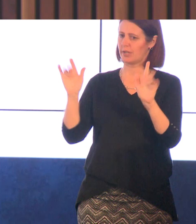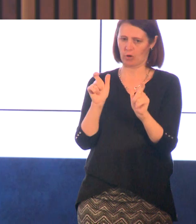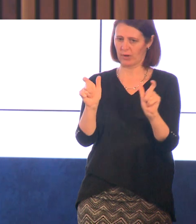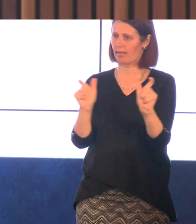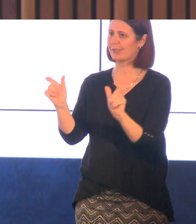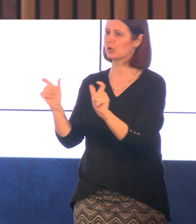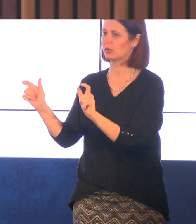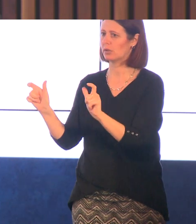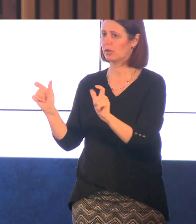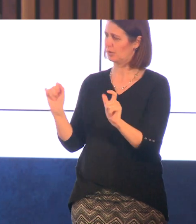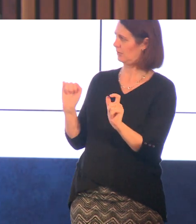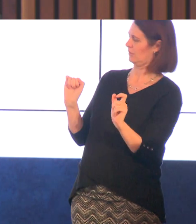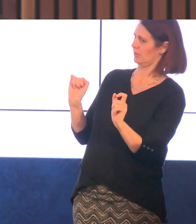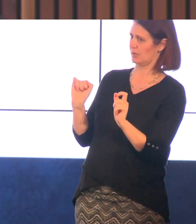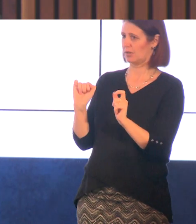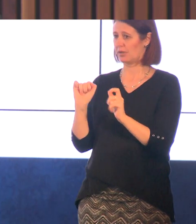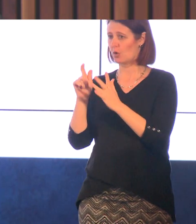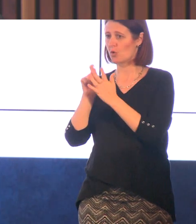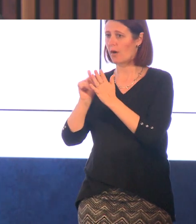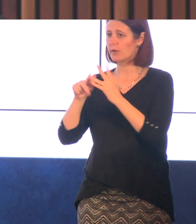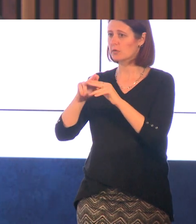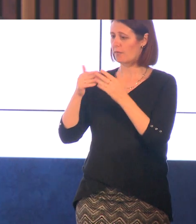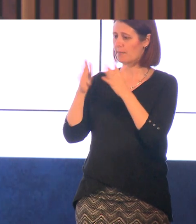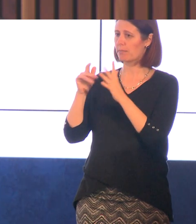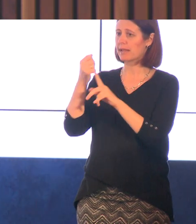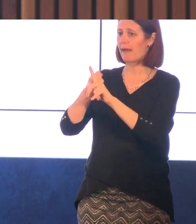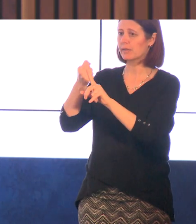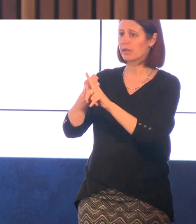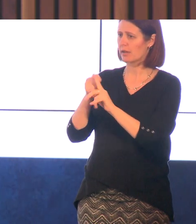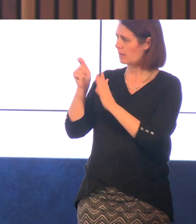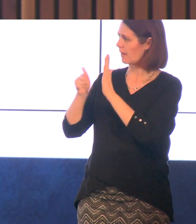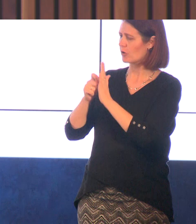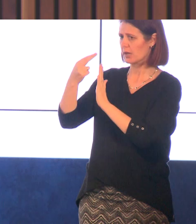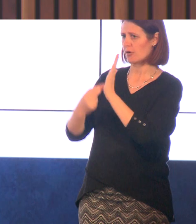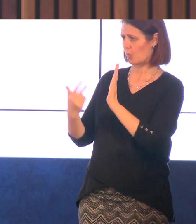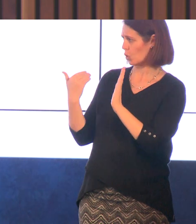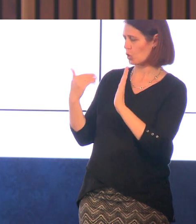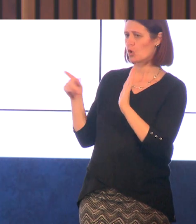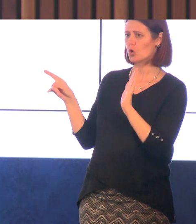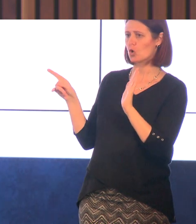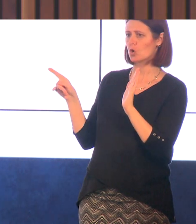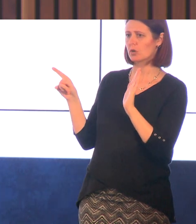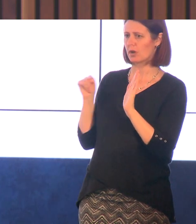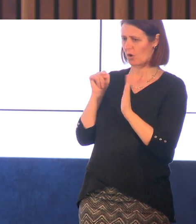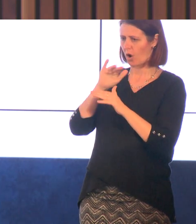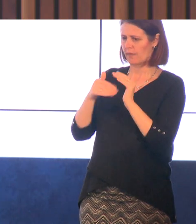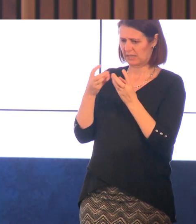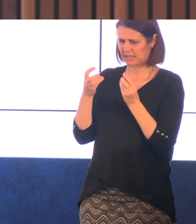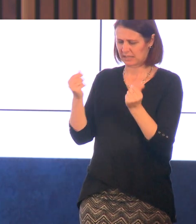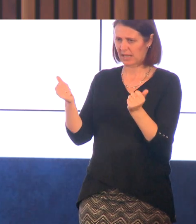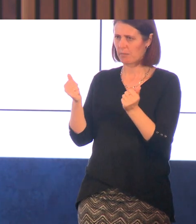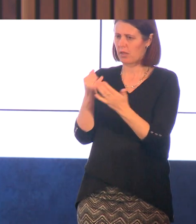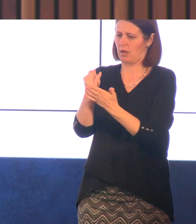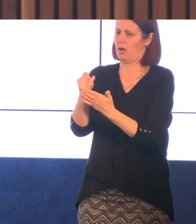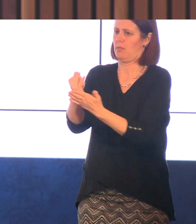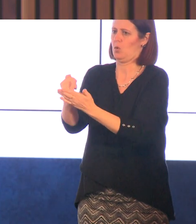particularly struck that the Office of the Public Advocate in recent months has produced a report on some of the unconscionable